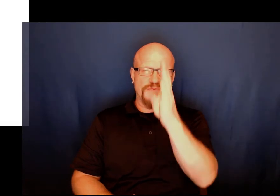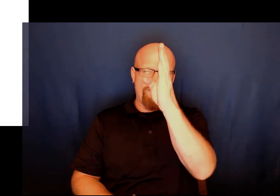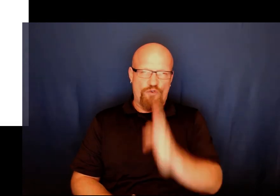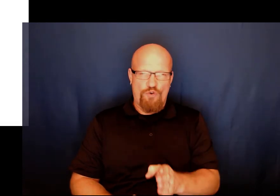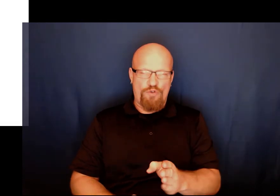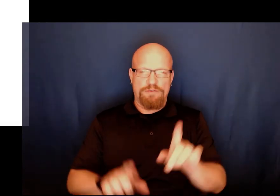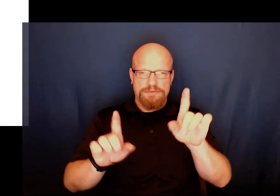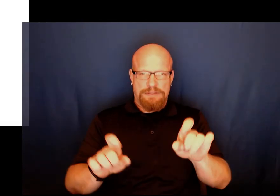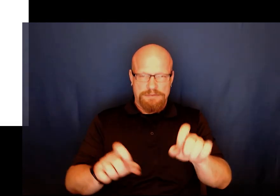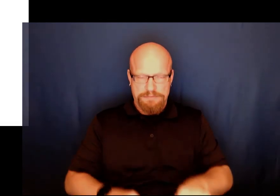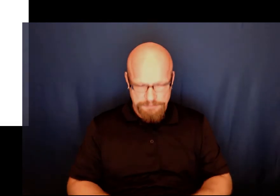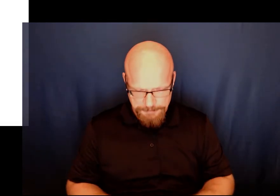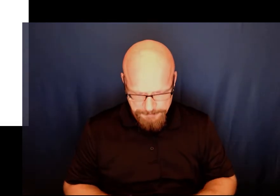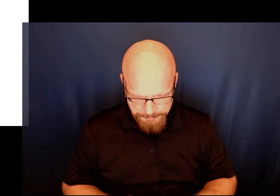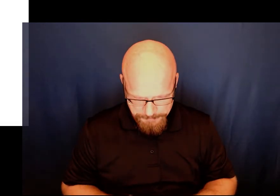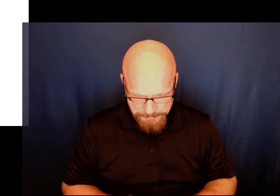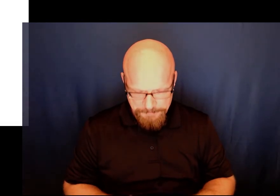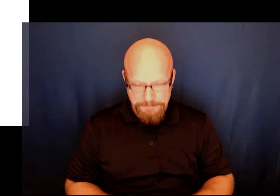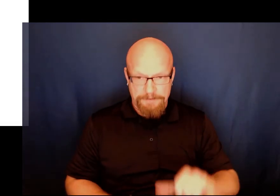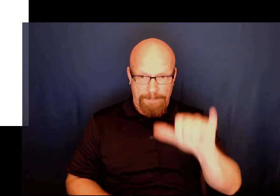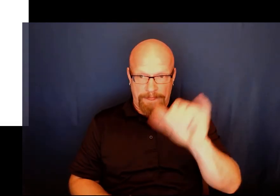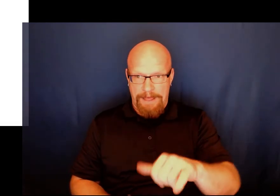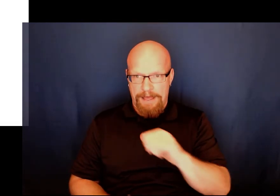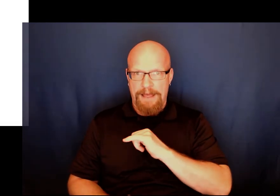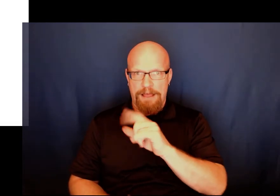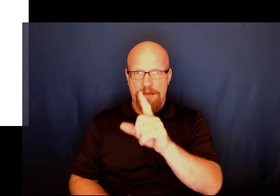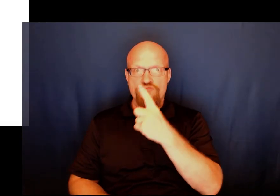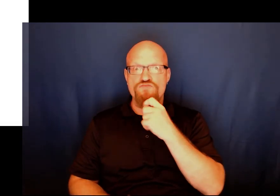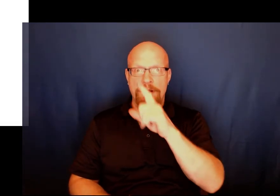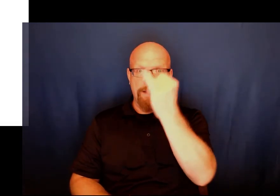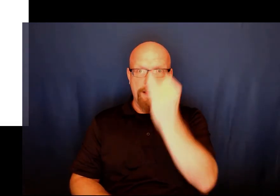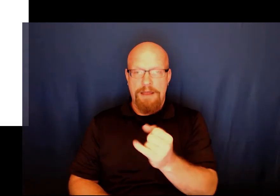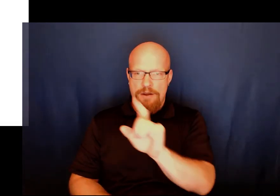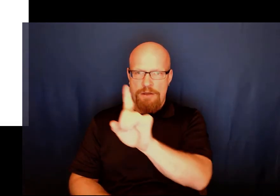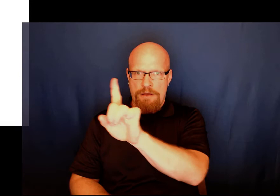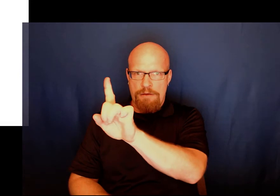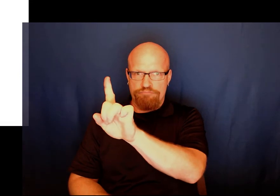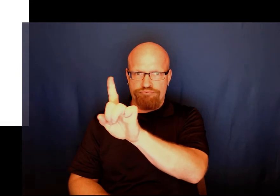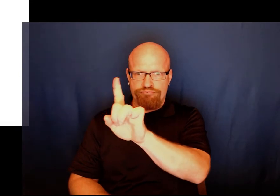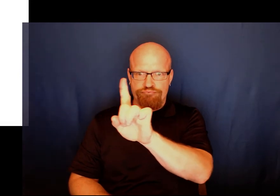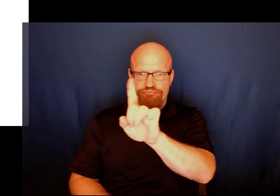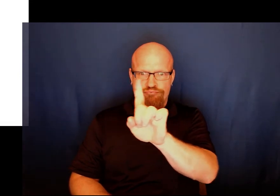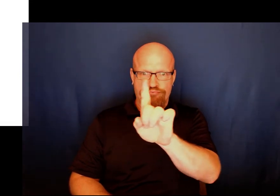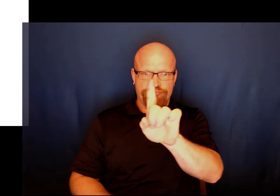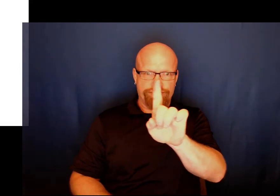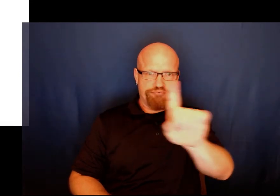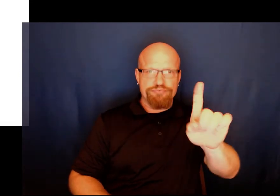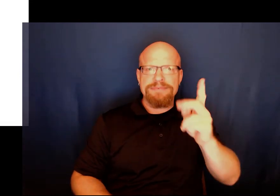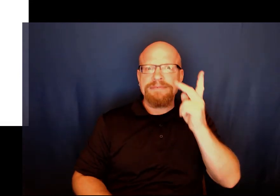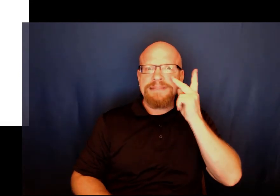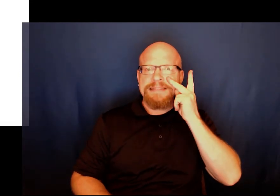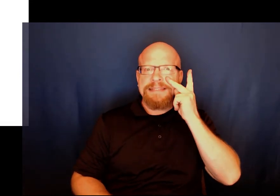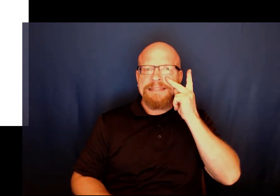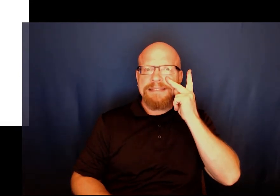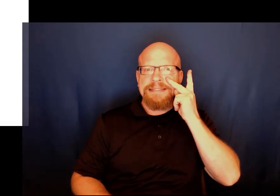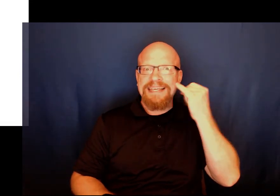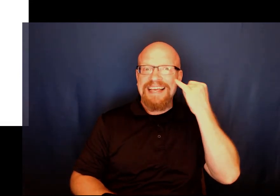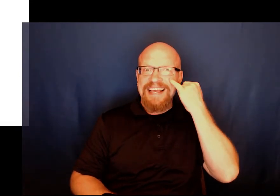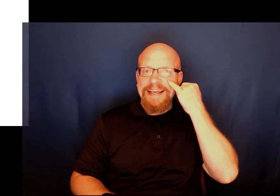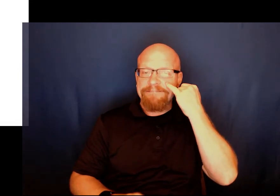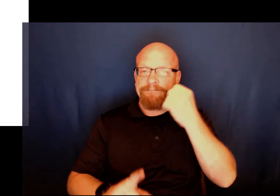line and the vertical line test. So now the red line, I'll move it across the graph